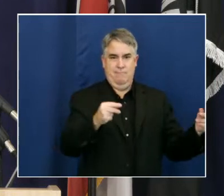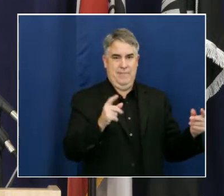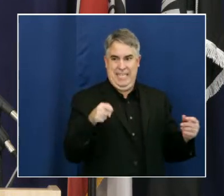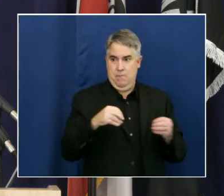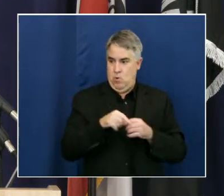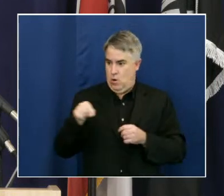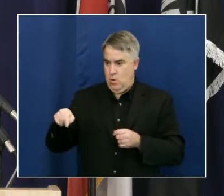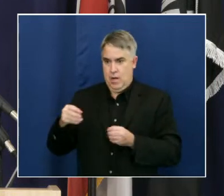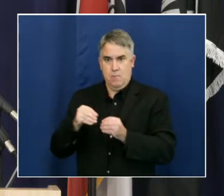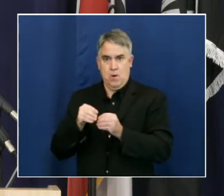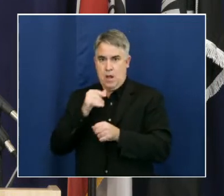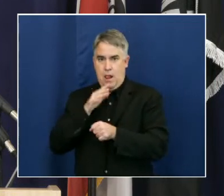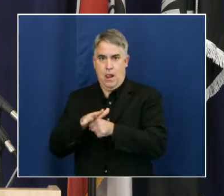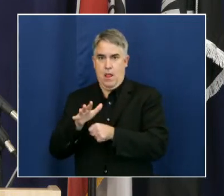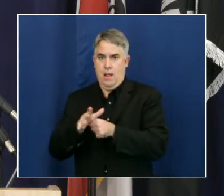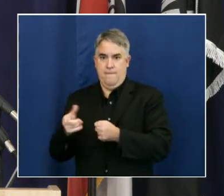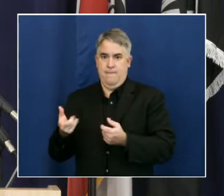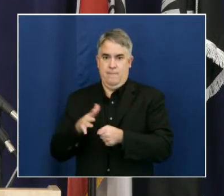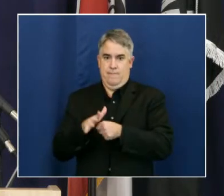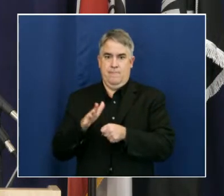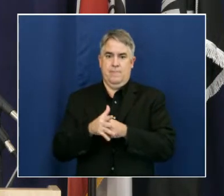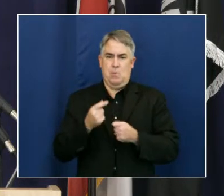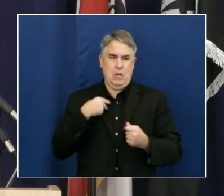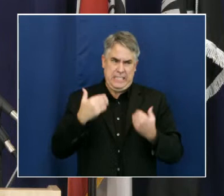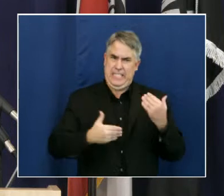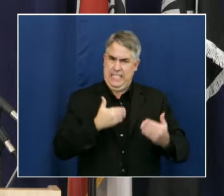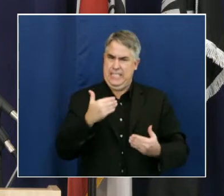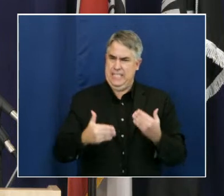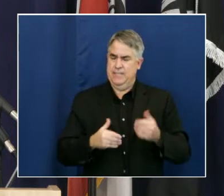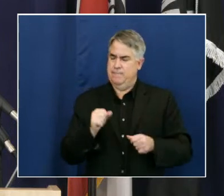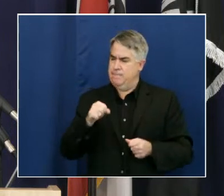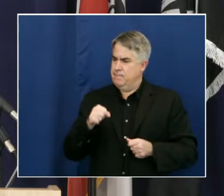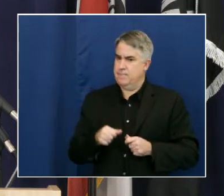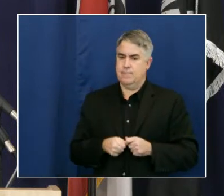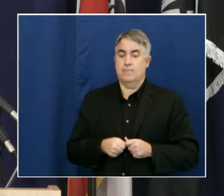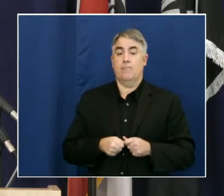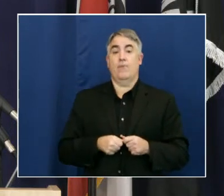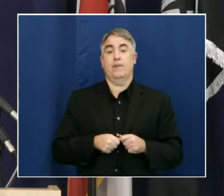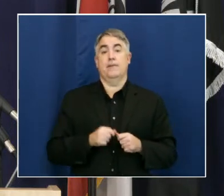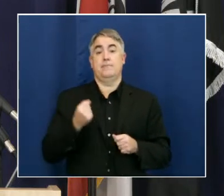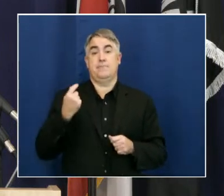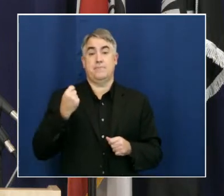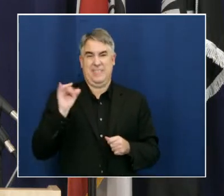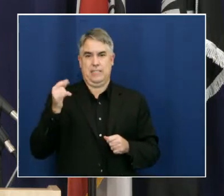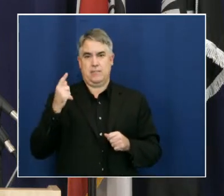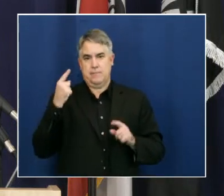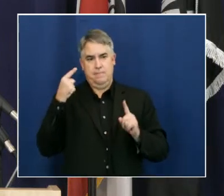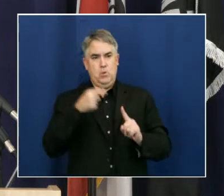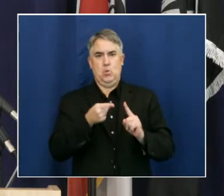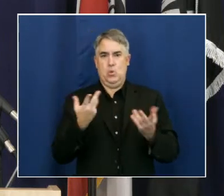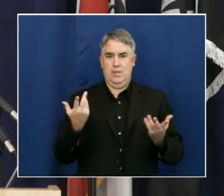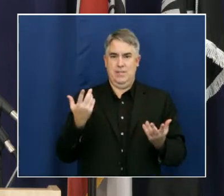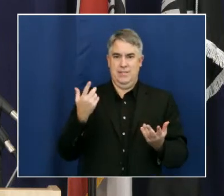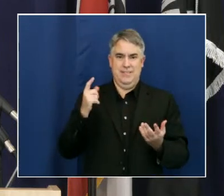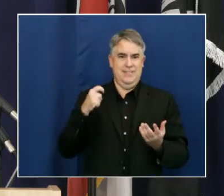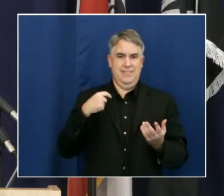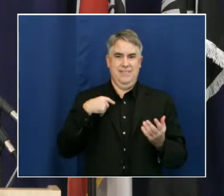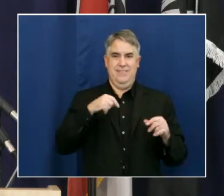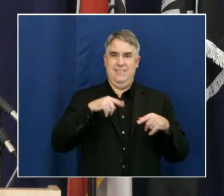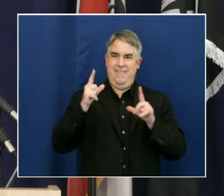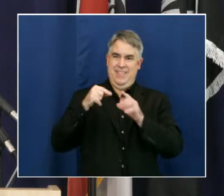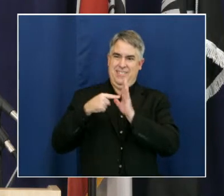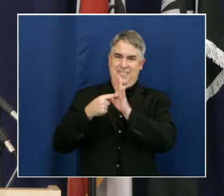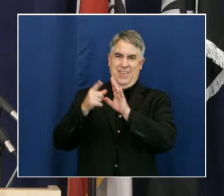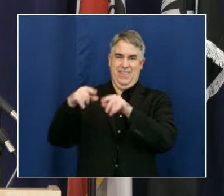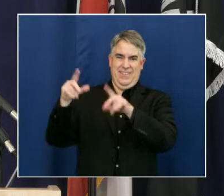and get as many, and we will certainly continue that. And that was really the bulk of the earlier presentation was what we're planning to do to try and significantly